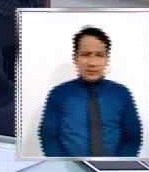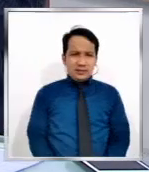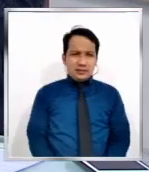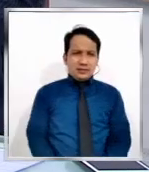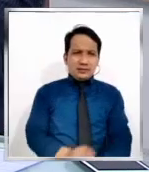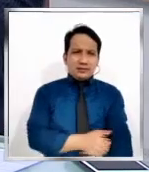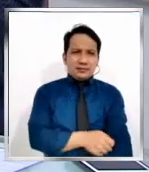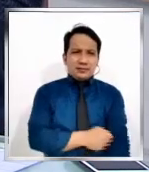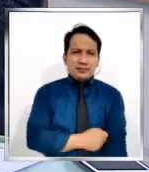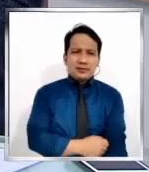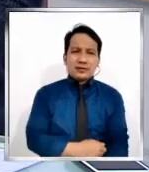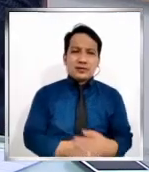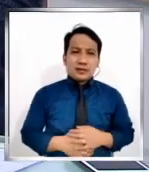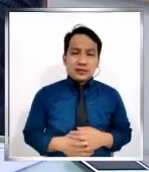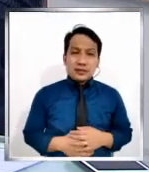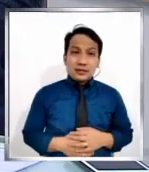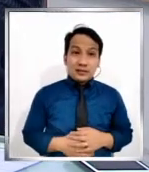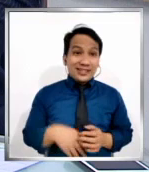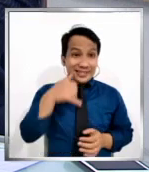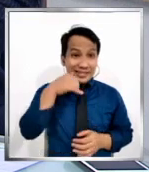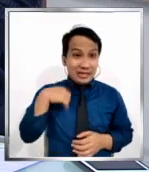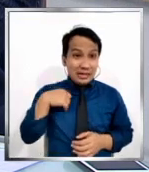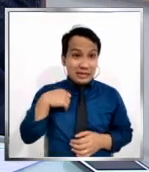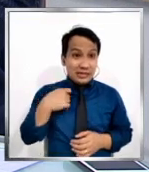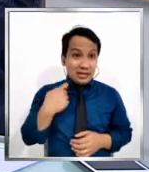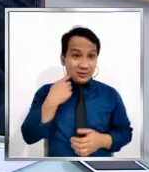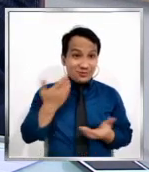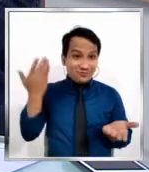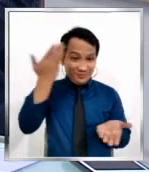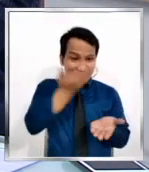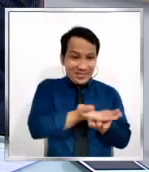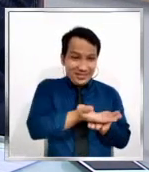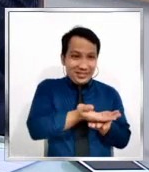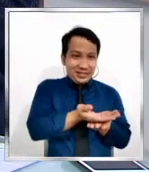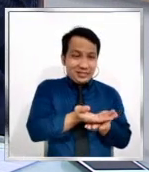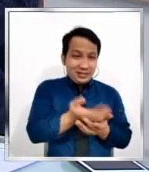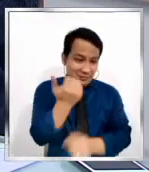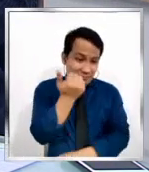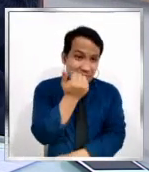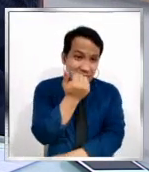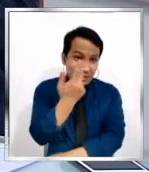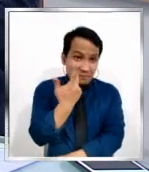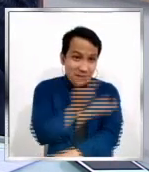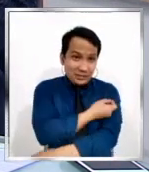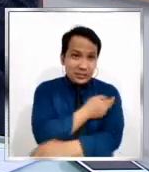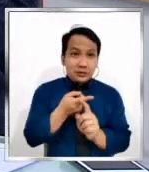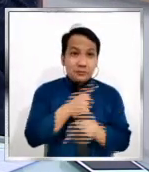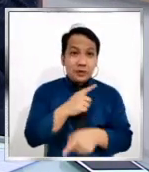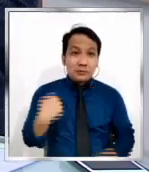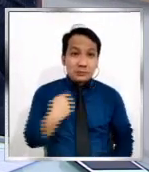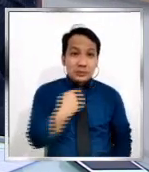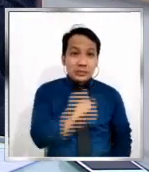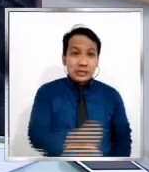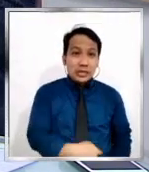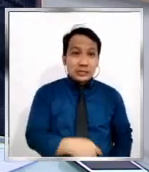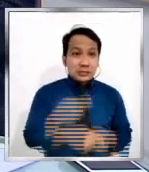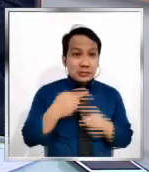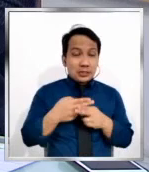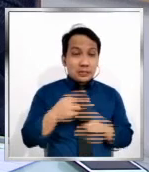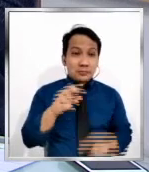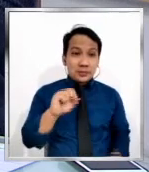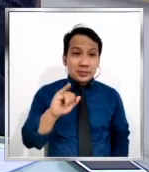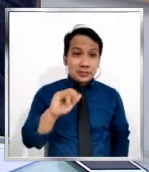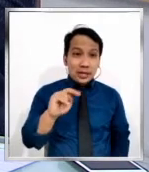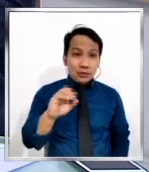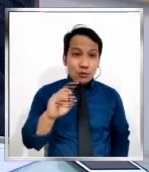Kanina nga po, dumating na sa bansa ang kauna-unahang batch ng CoronaVac vaccine mula sa China na sinaksihan ni Pangulong Duterte. Narito ang